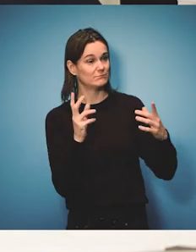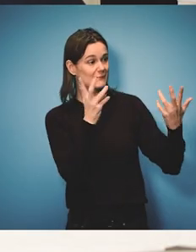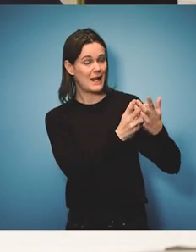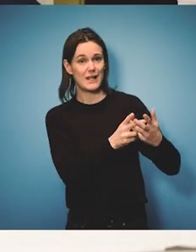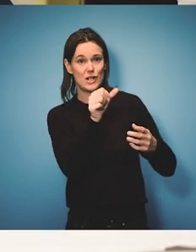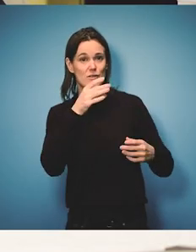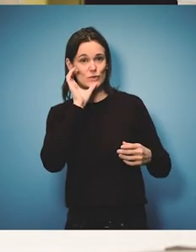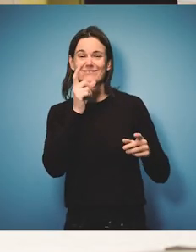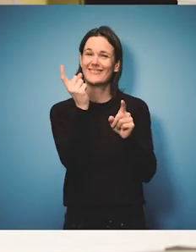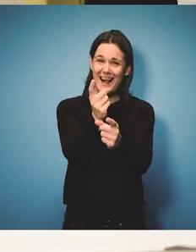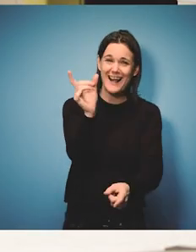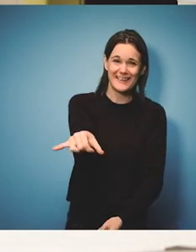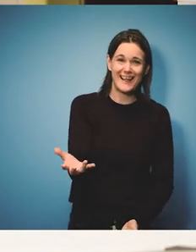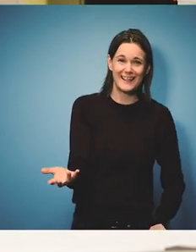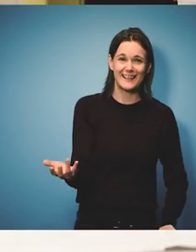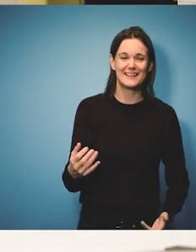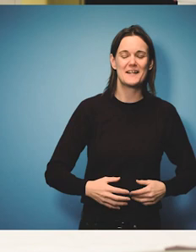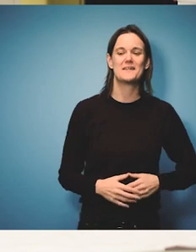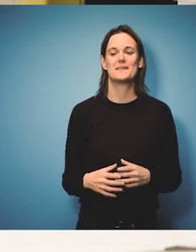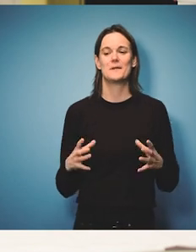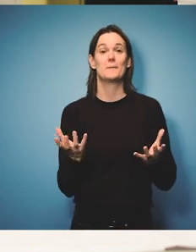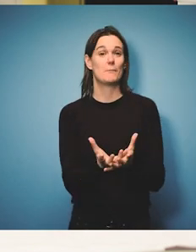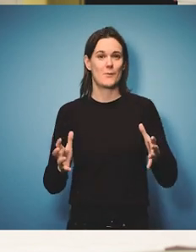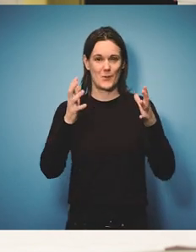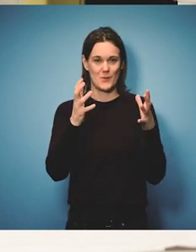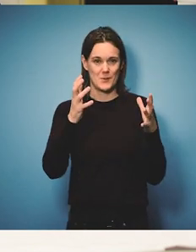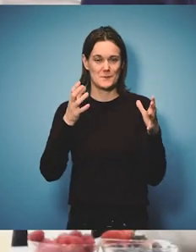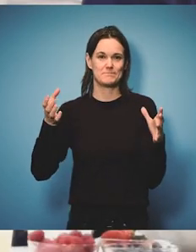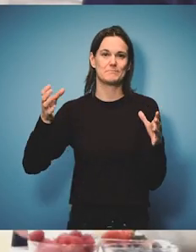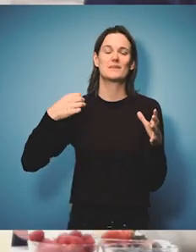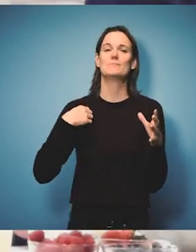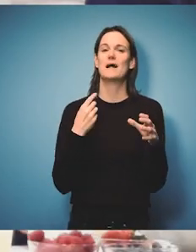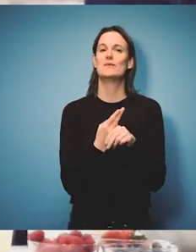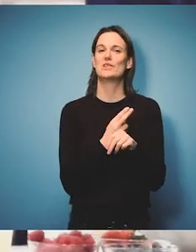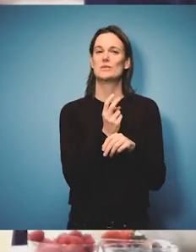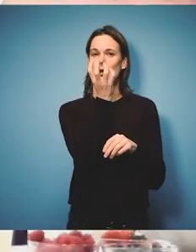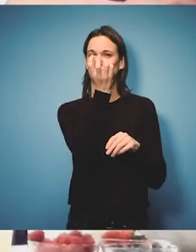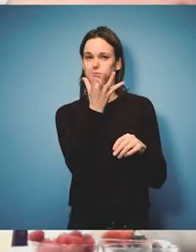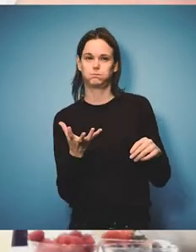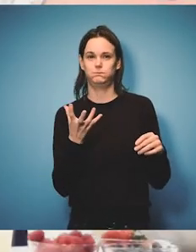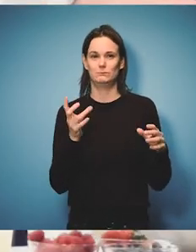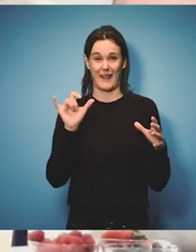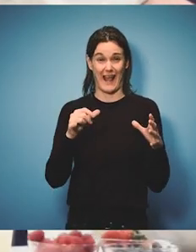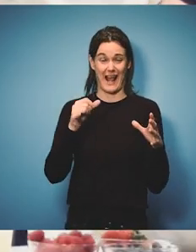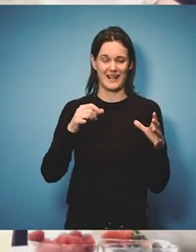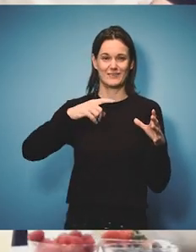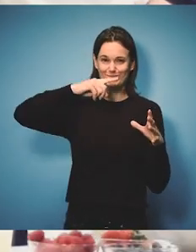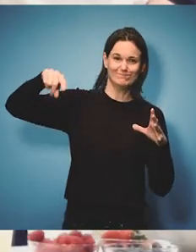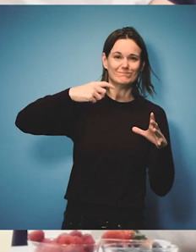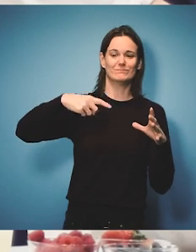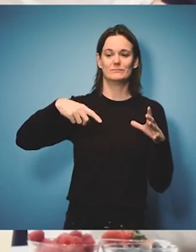The eggnog is a good idea because it helps kind of tie in the two, right? Exactly, yeah. Yes. So in my bowl mixer, I'm gonna put in my